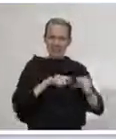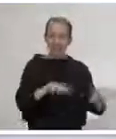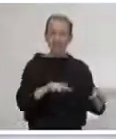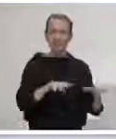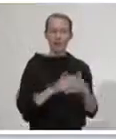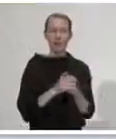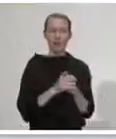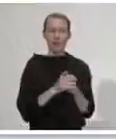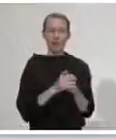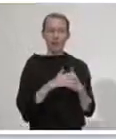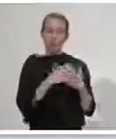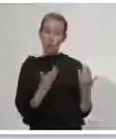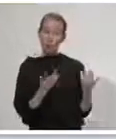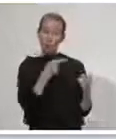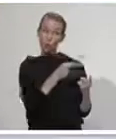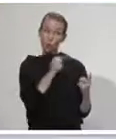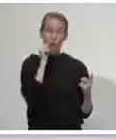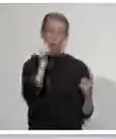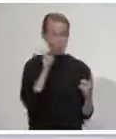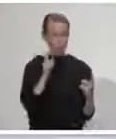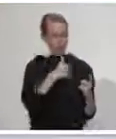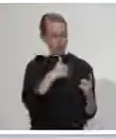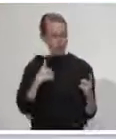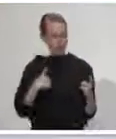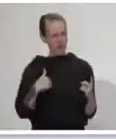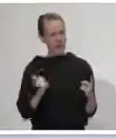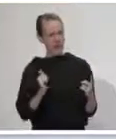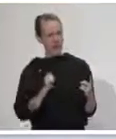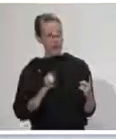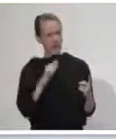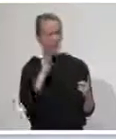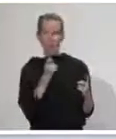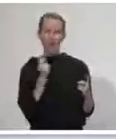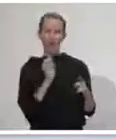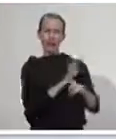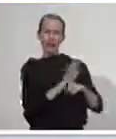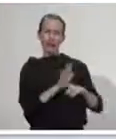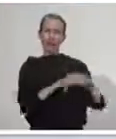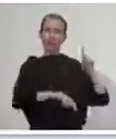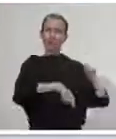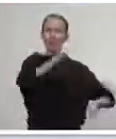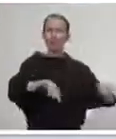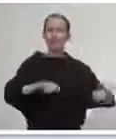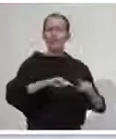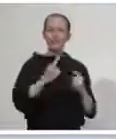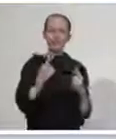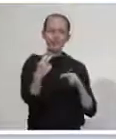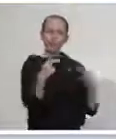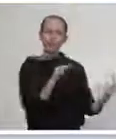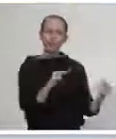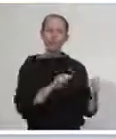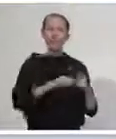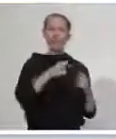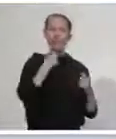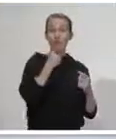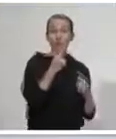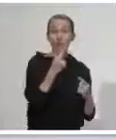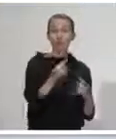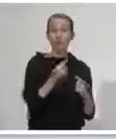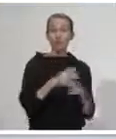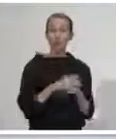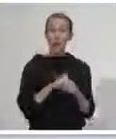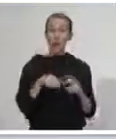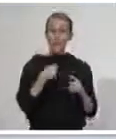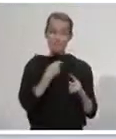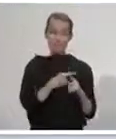expectation that that will include a wide variety of voices. They know we have an expectation, for instance, that within our testing, that we have reached out into those